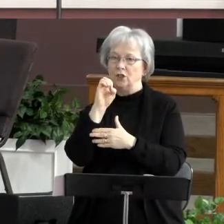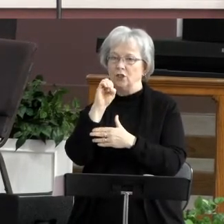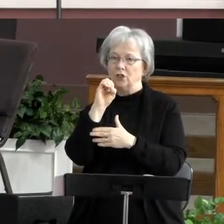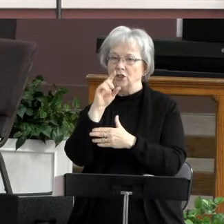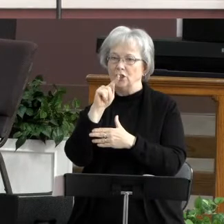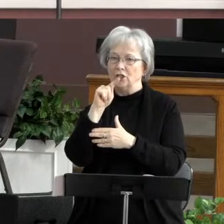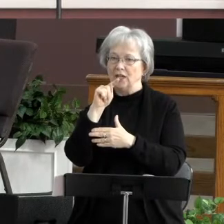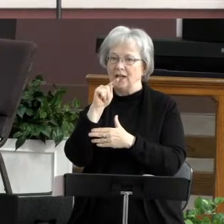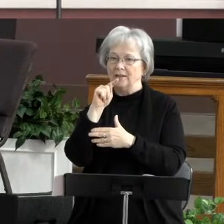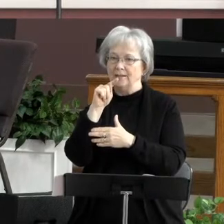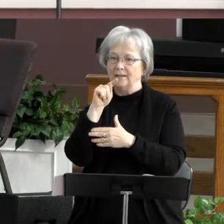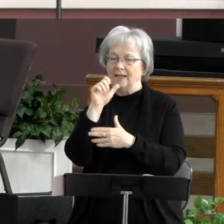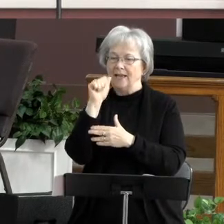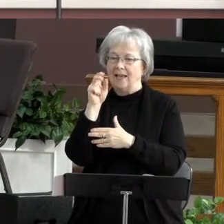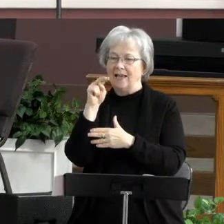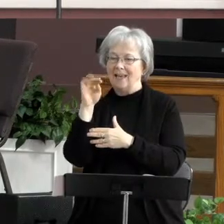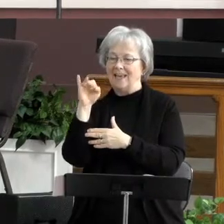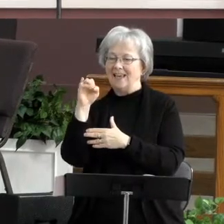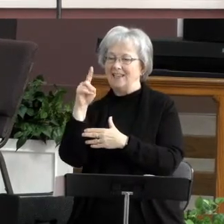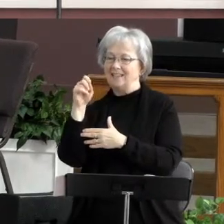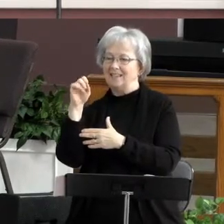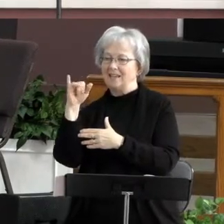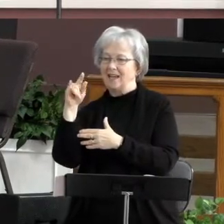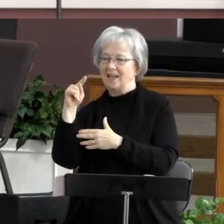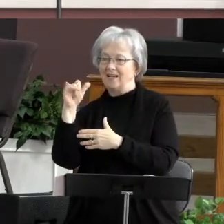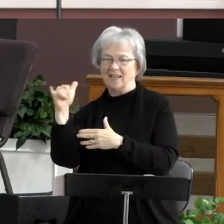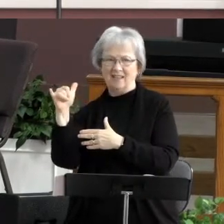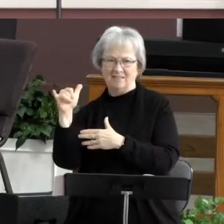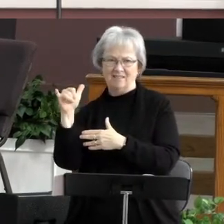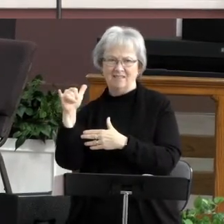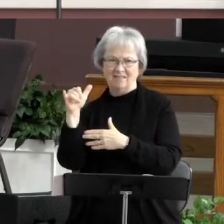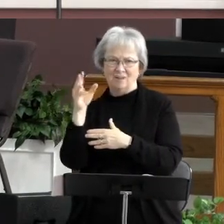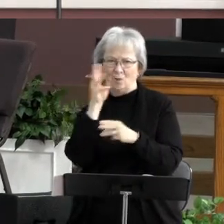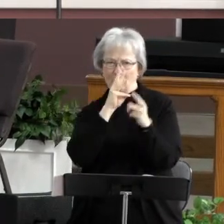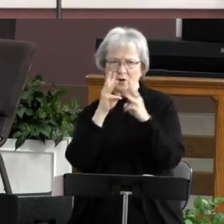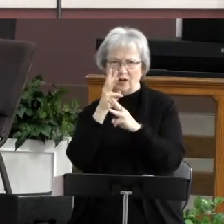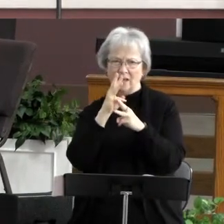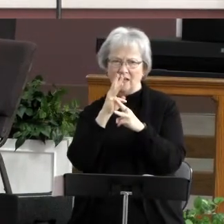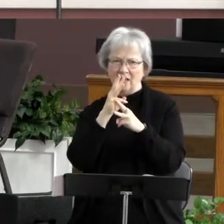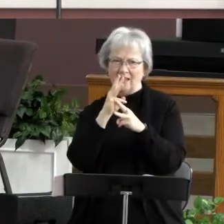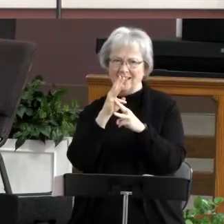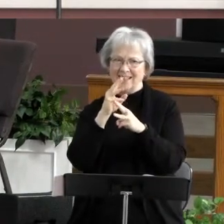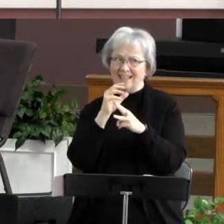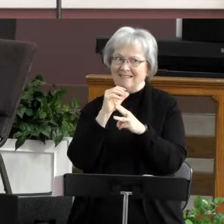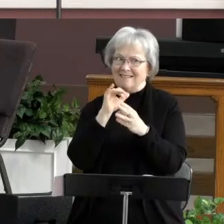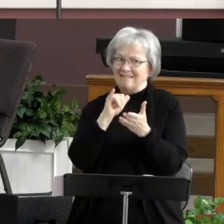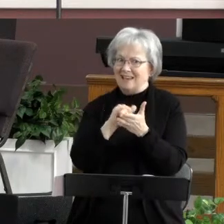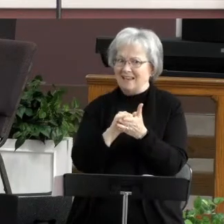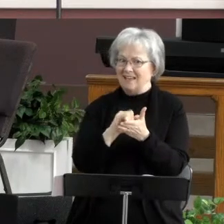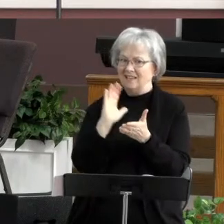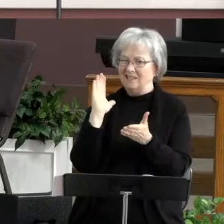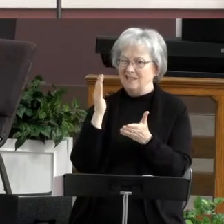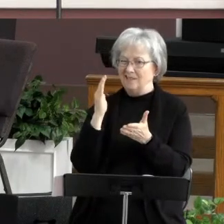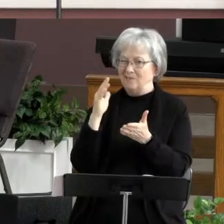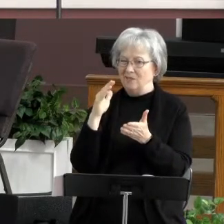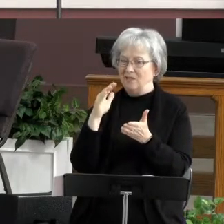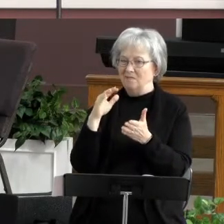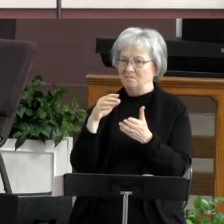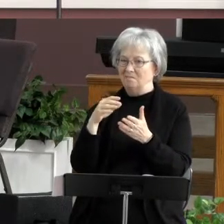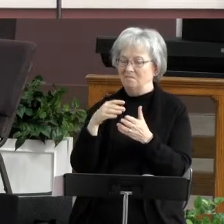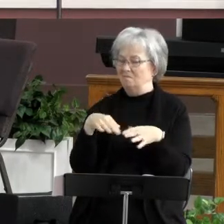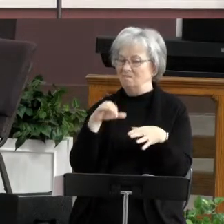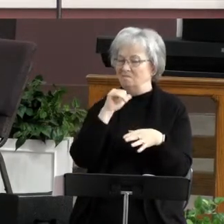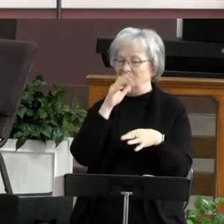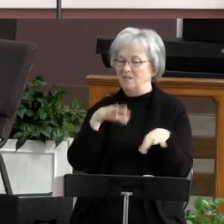doesn't seem possible because anxiety is one of those things that seems to just overcome us and we